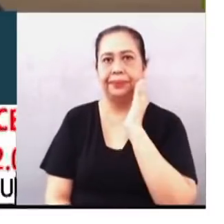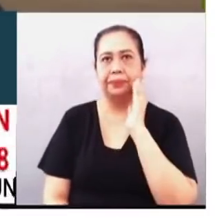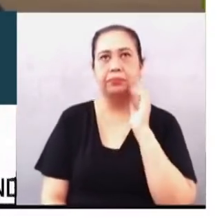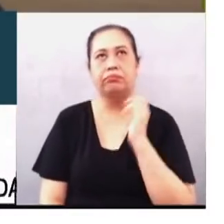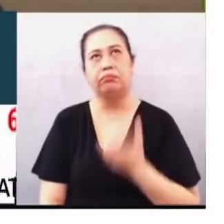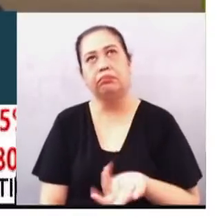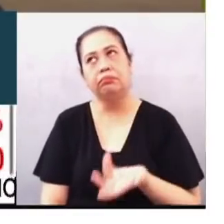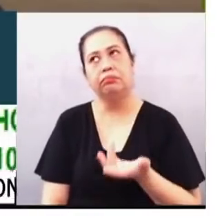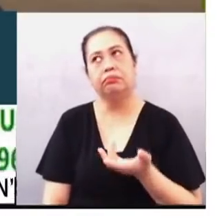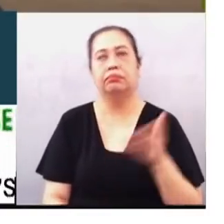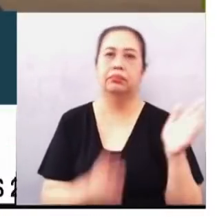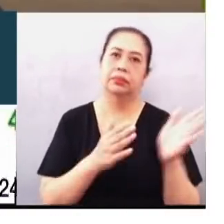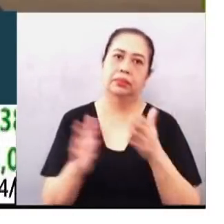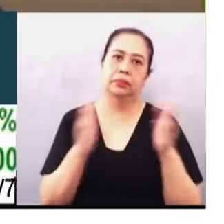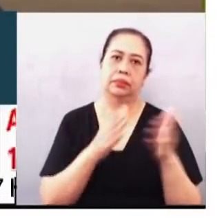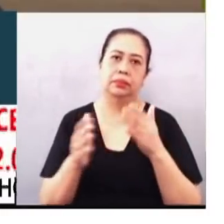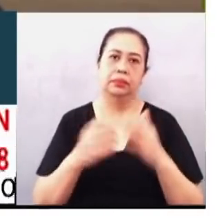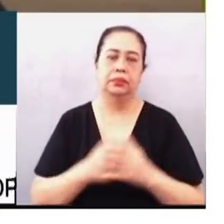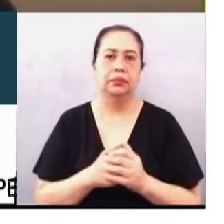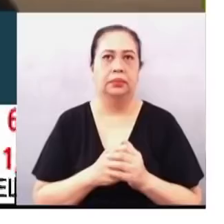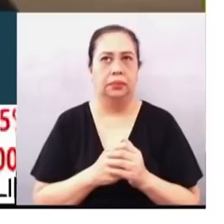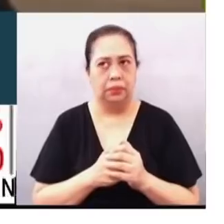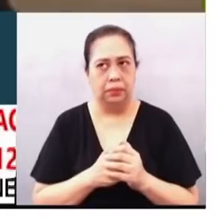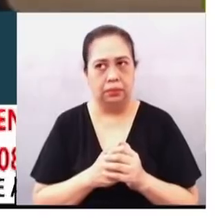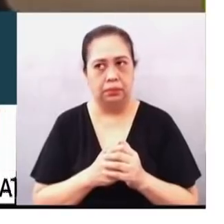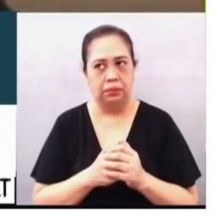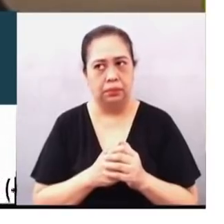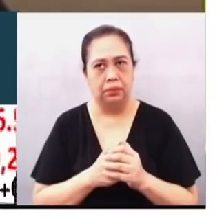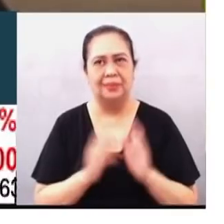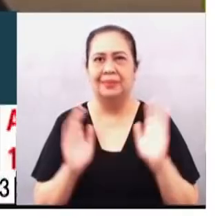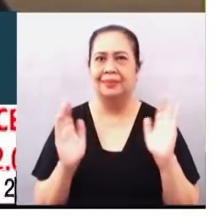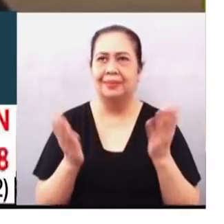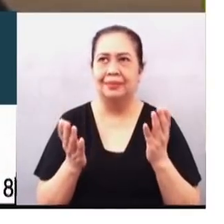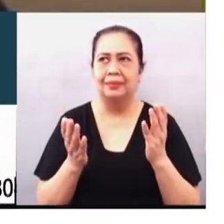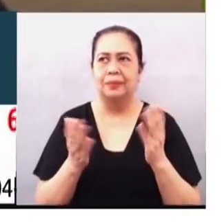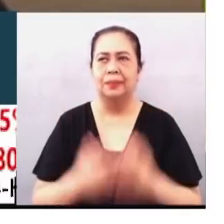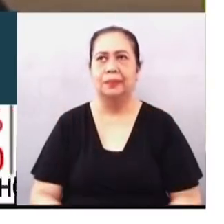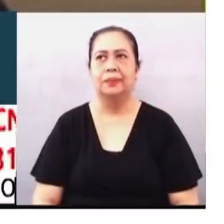yung preparation is para bang merong